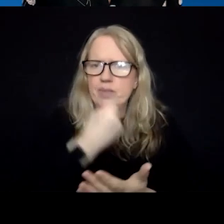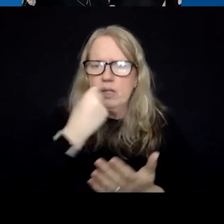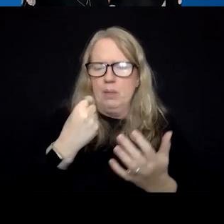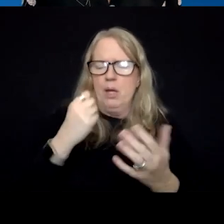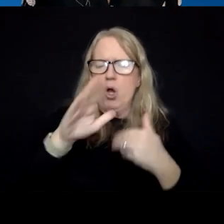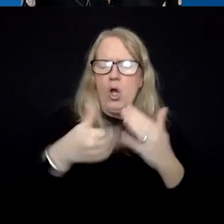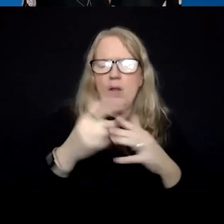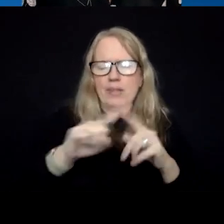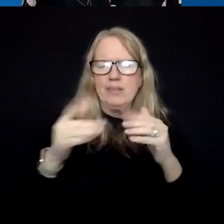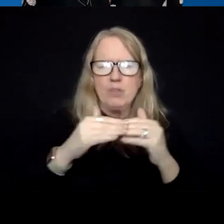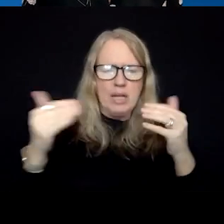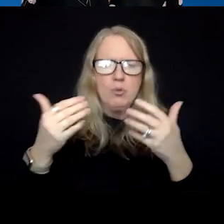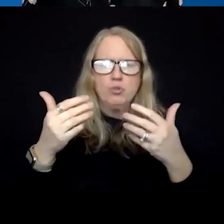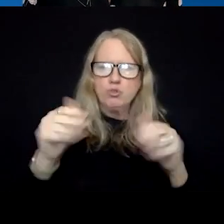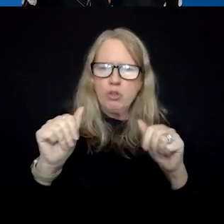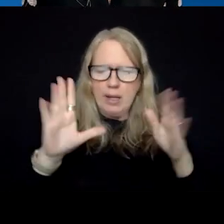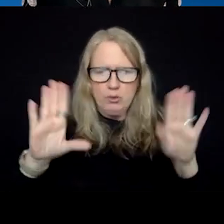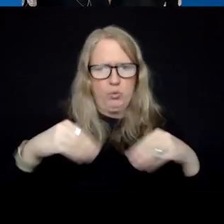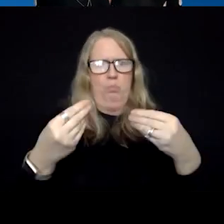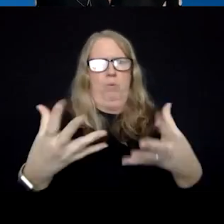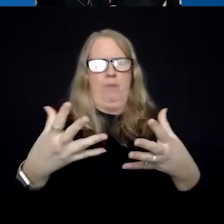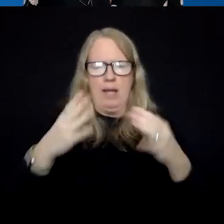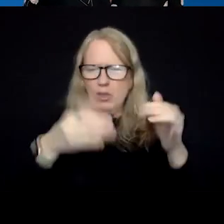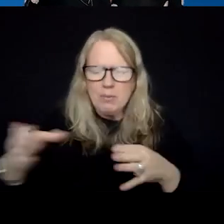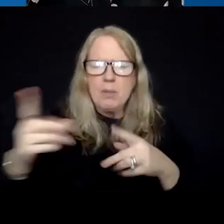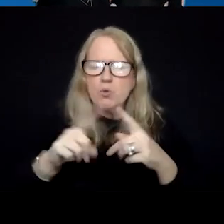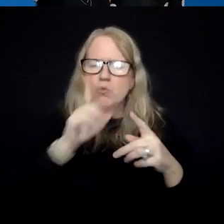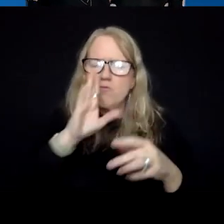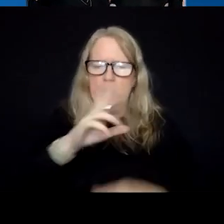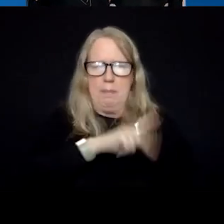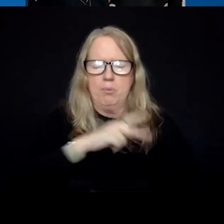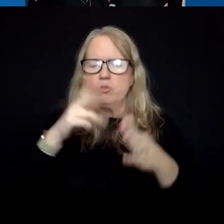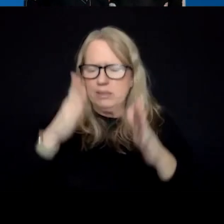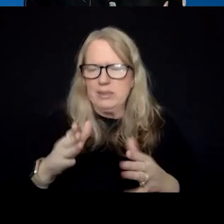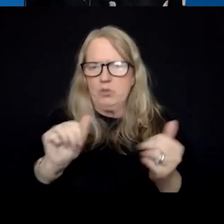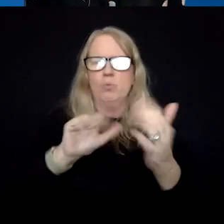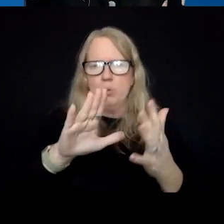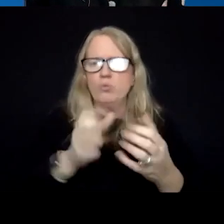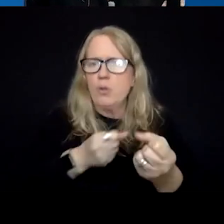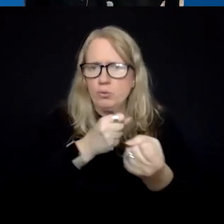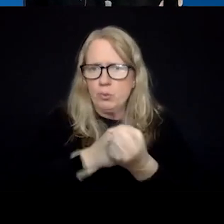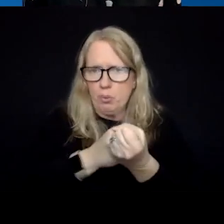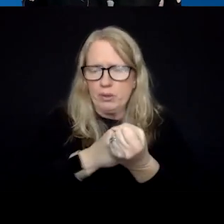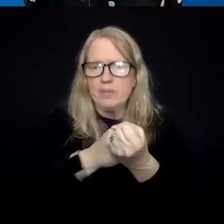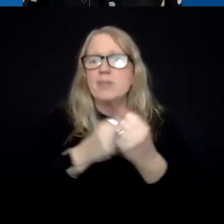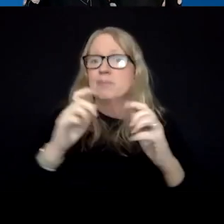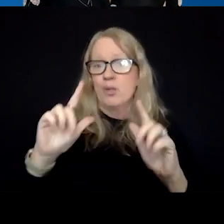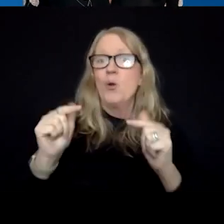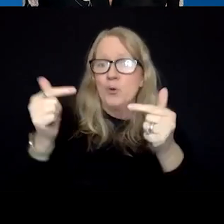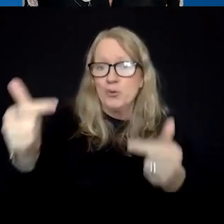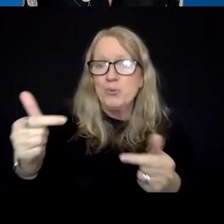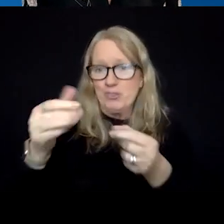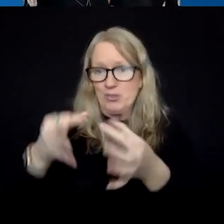to really wrap around an individual and provide a truly, truly, truly person-centered approach to supports. But we also know that we've also